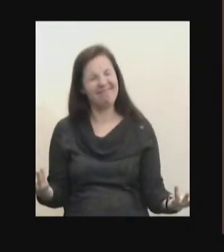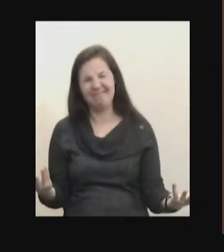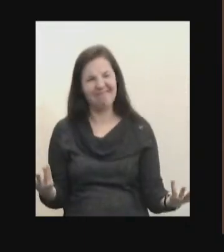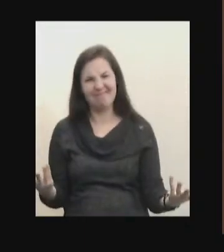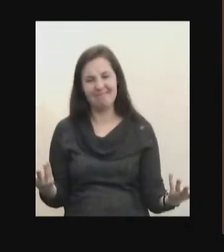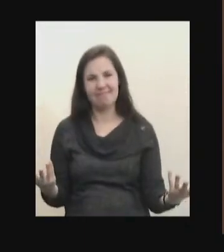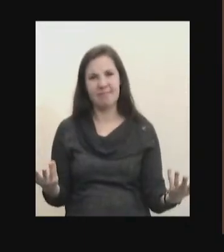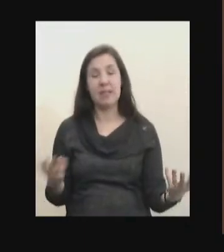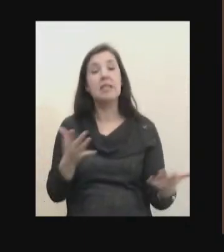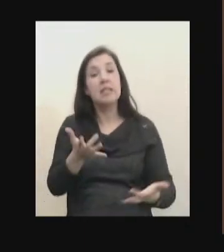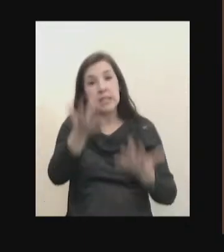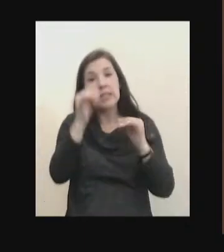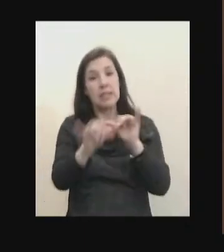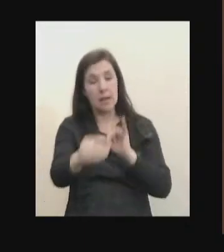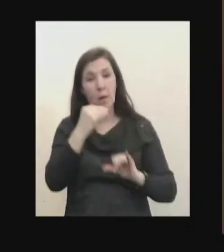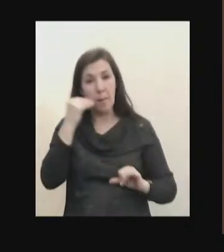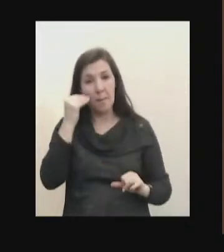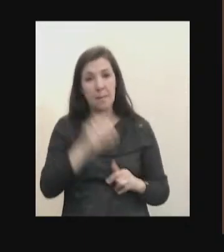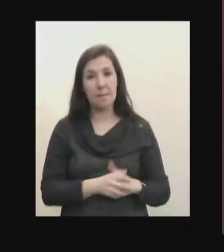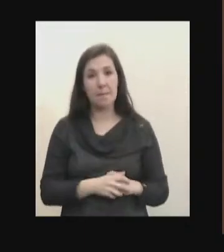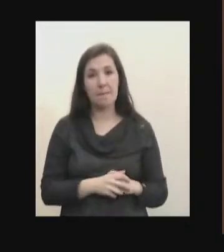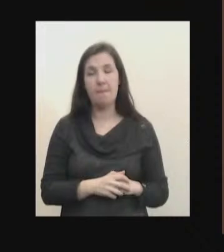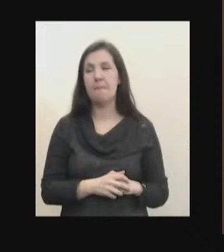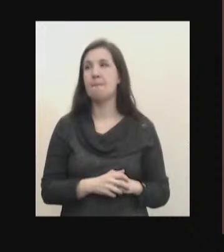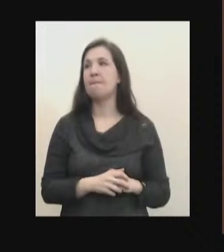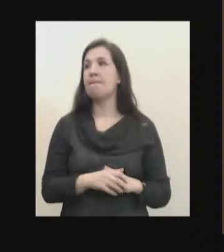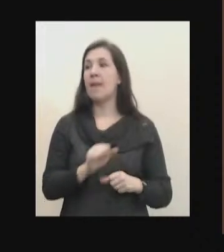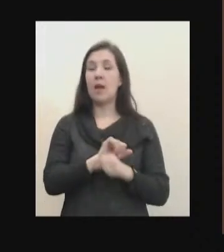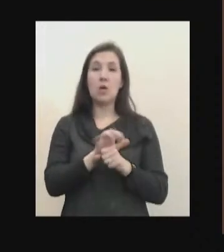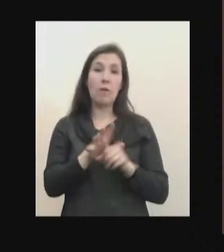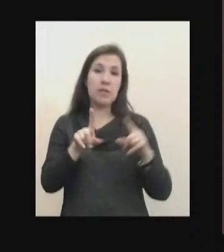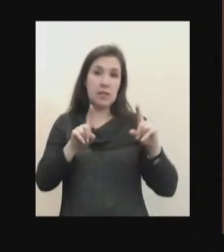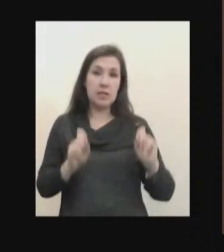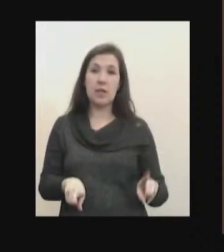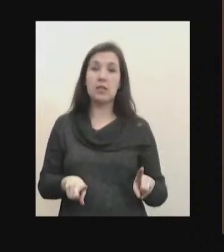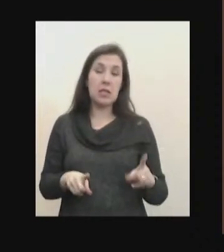stay home. COVID-19 testing is a tool to make sure you know your